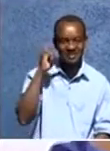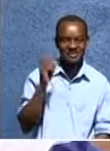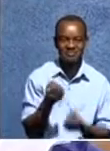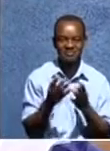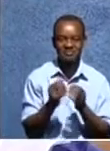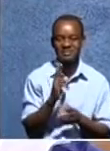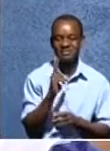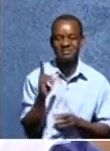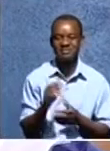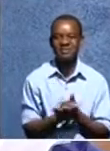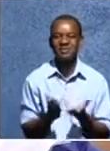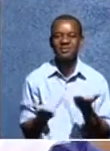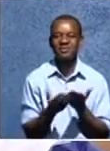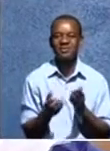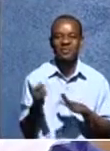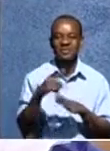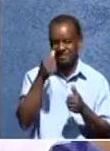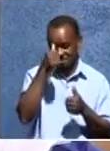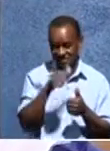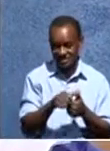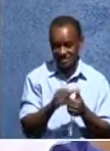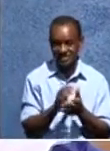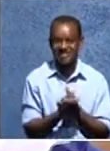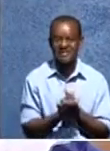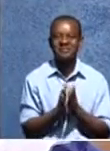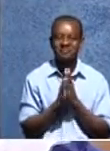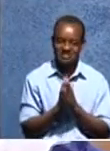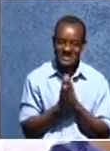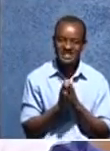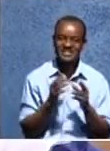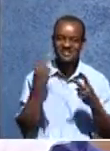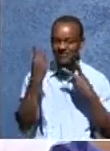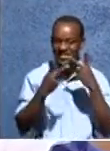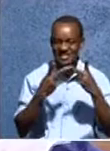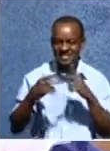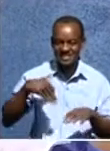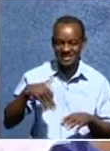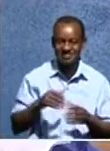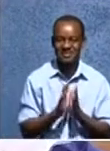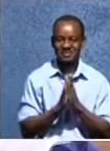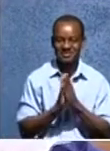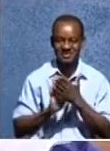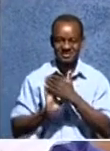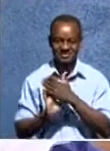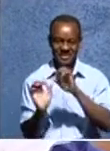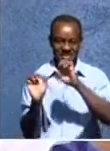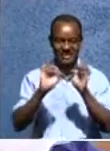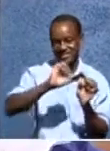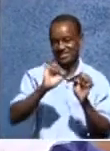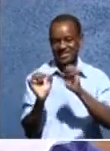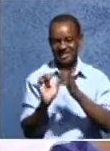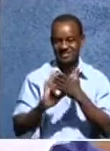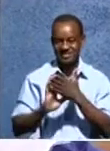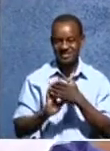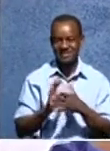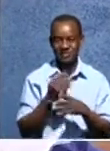will take place, please note that you would be a domestic tourist as traveling and take care and drive safely because we need you to contribute